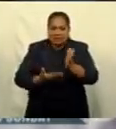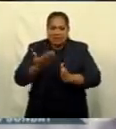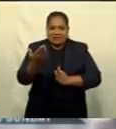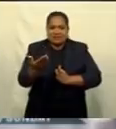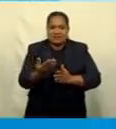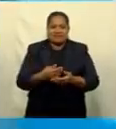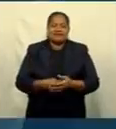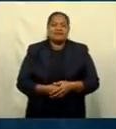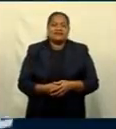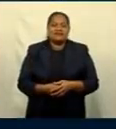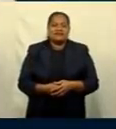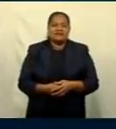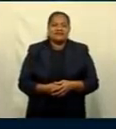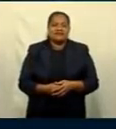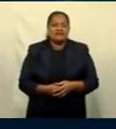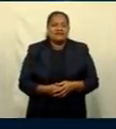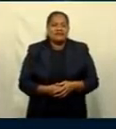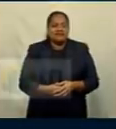FBC News.